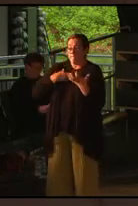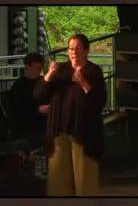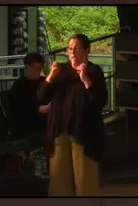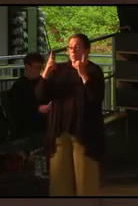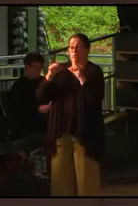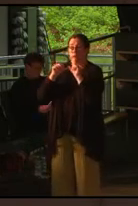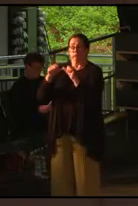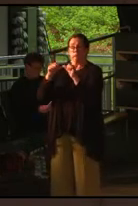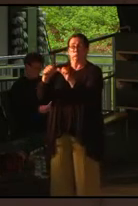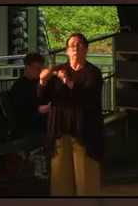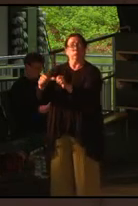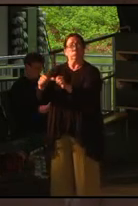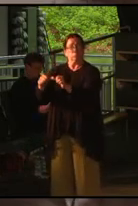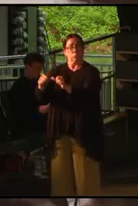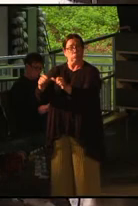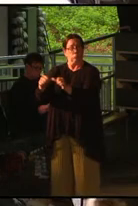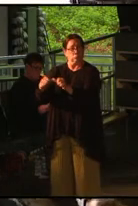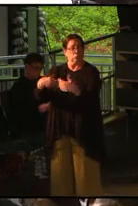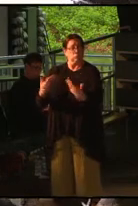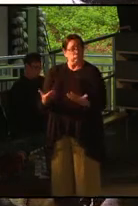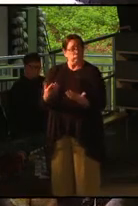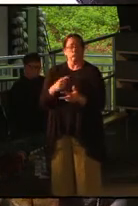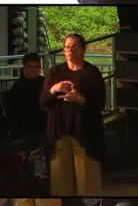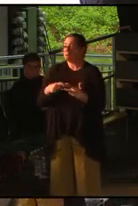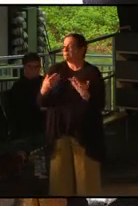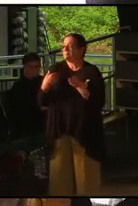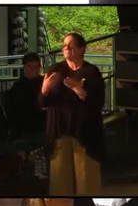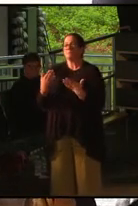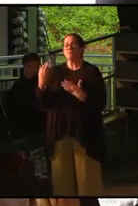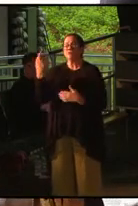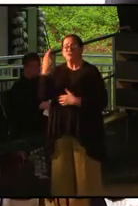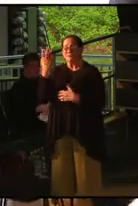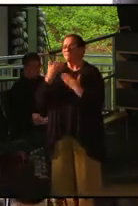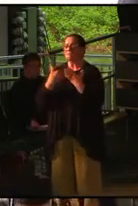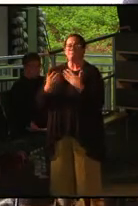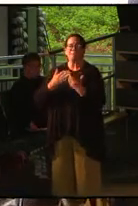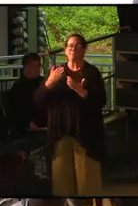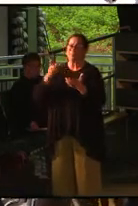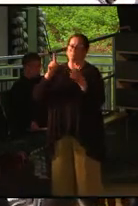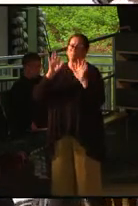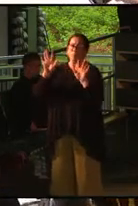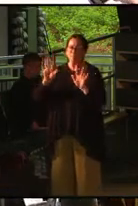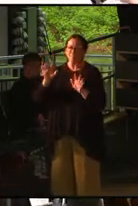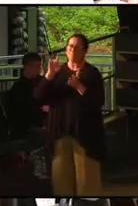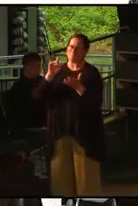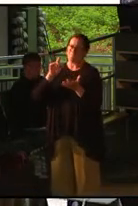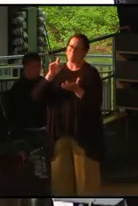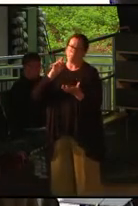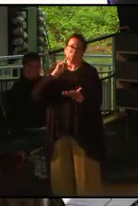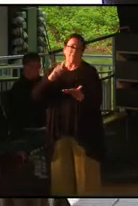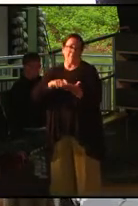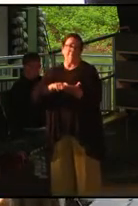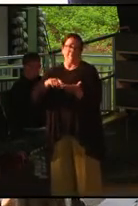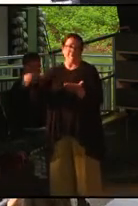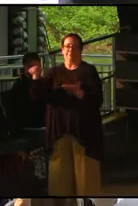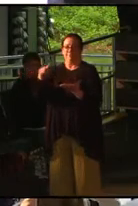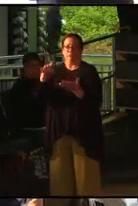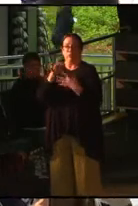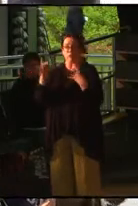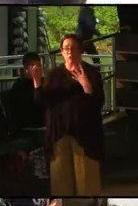education. It is commendable that you have made this choice during an uncertain